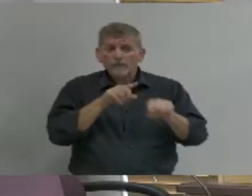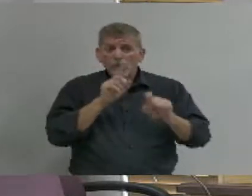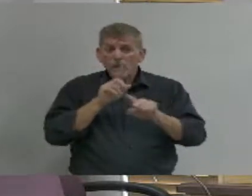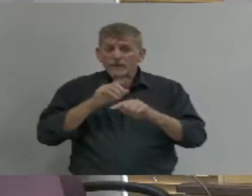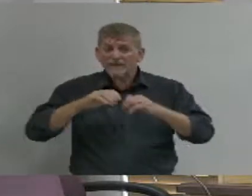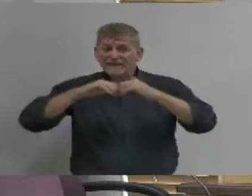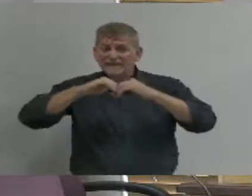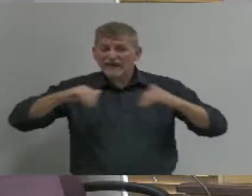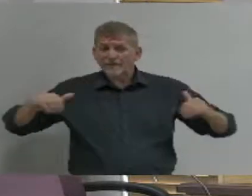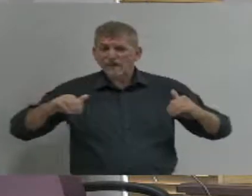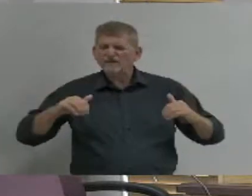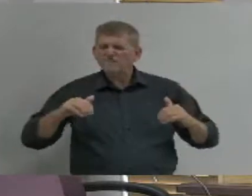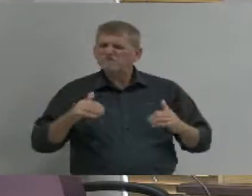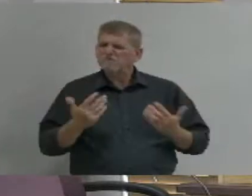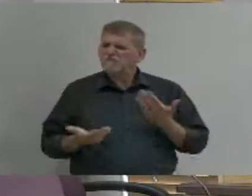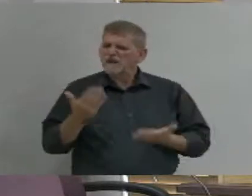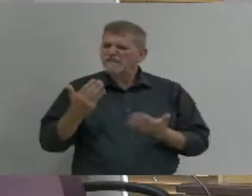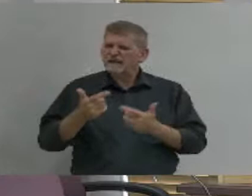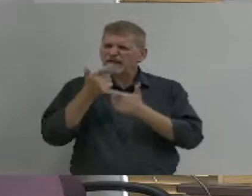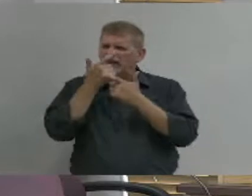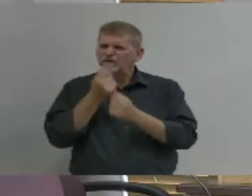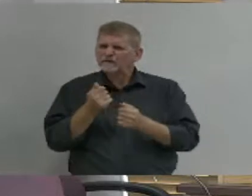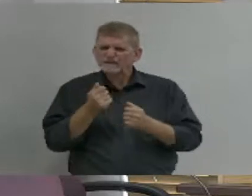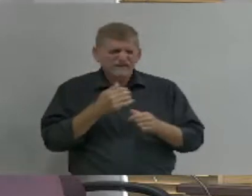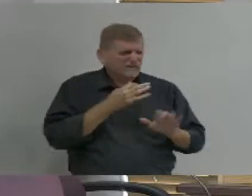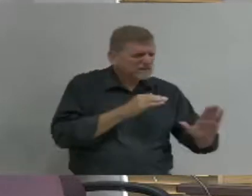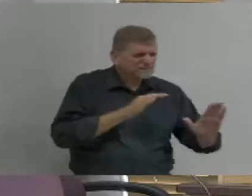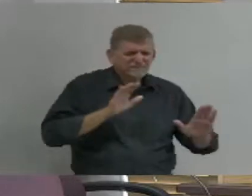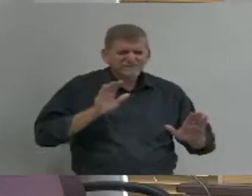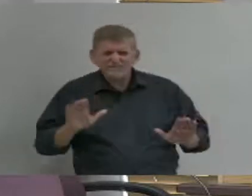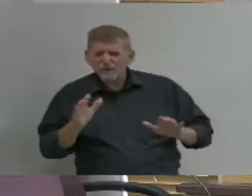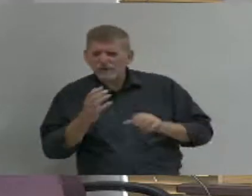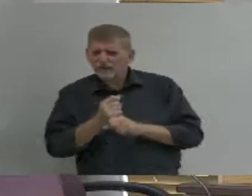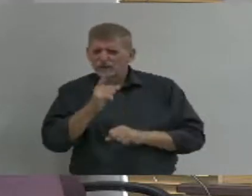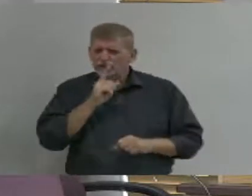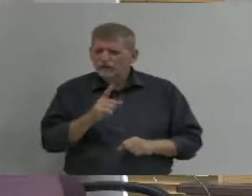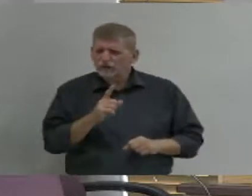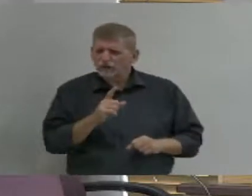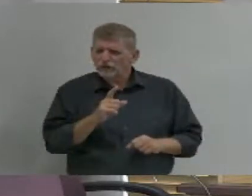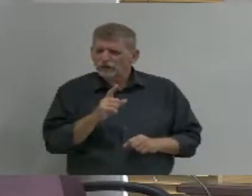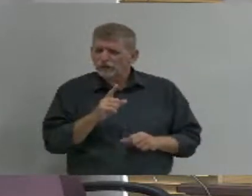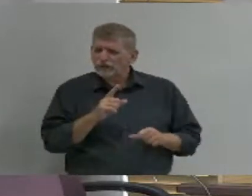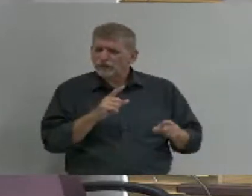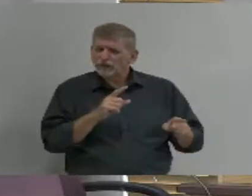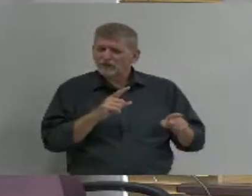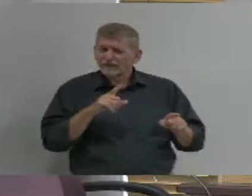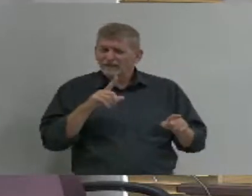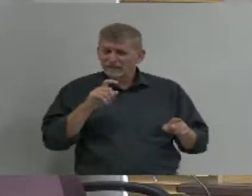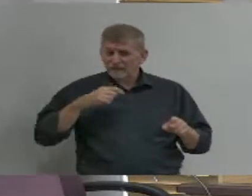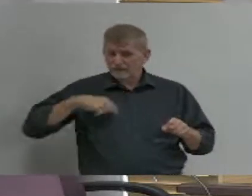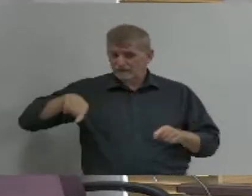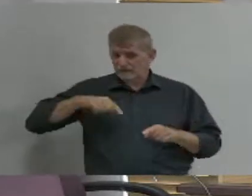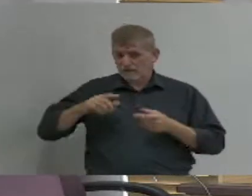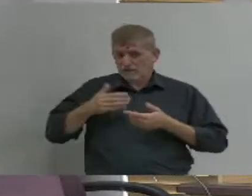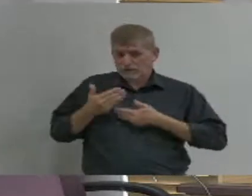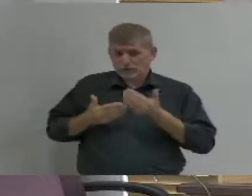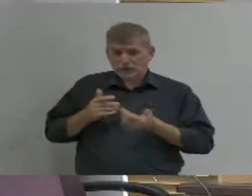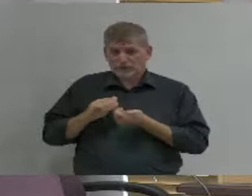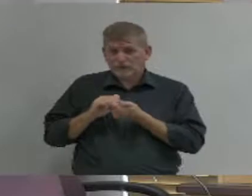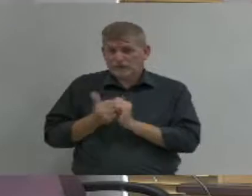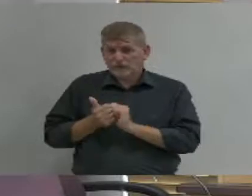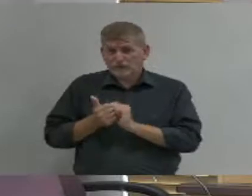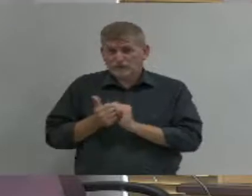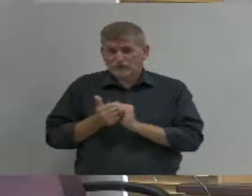a frequent basis. And I want to echo the sentiment from Mayor Wrzworski and Mayor Dennis.